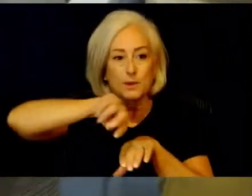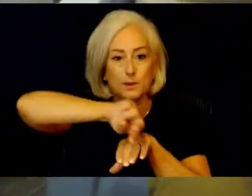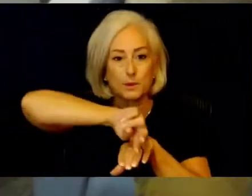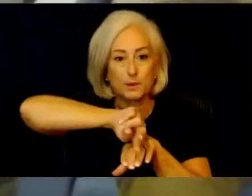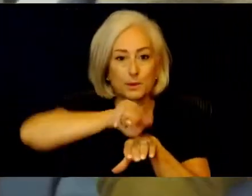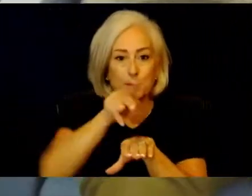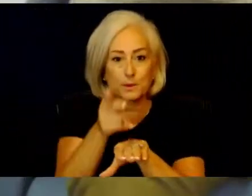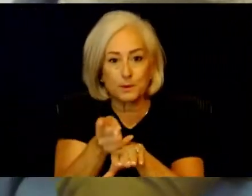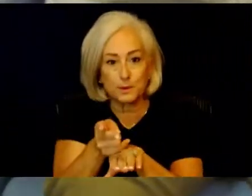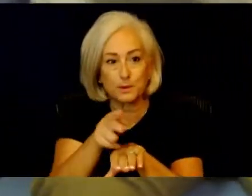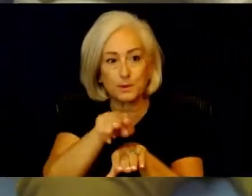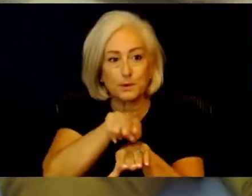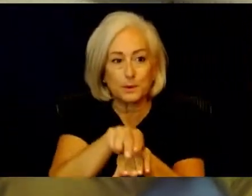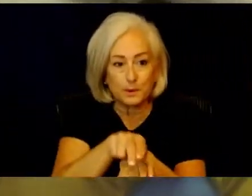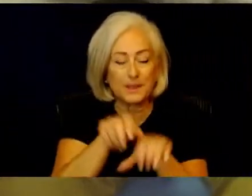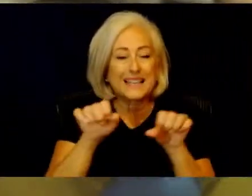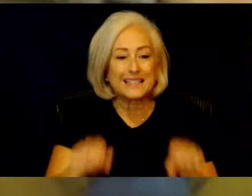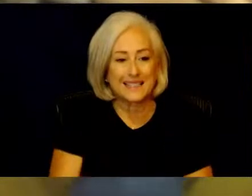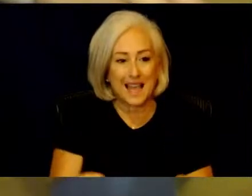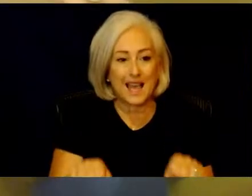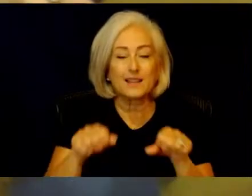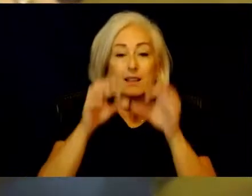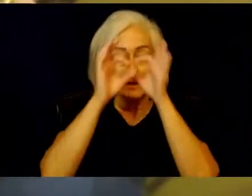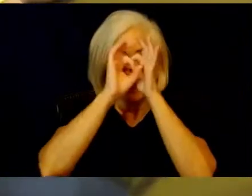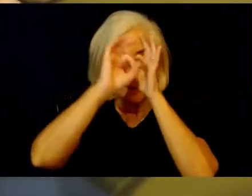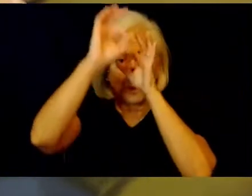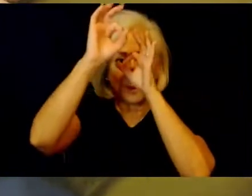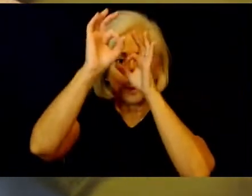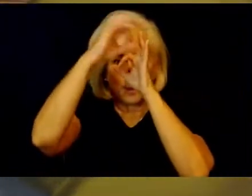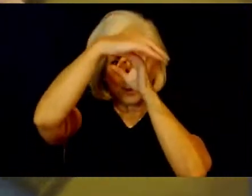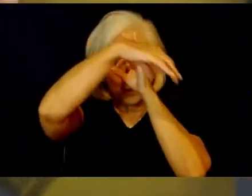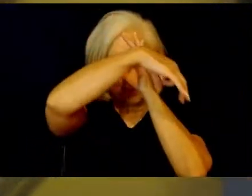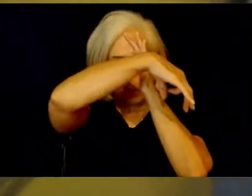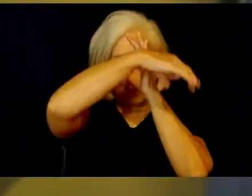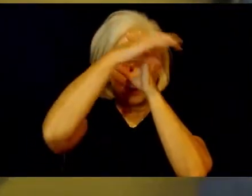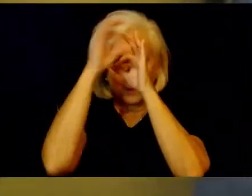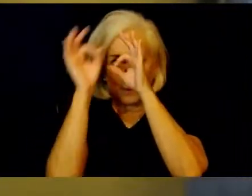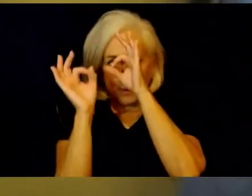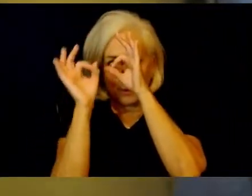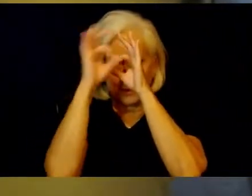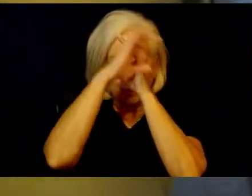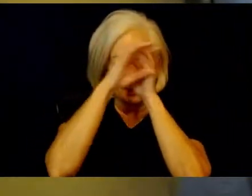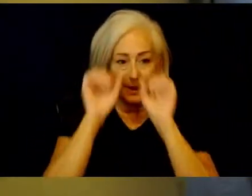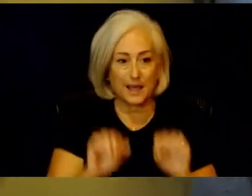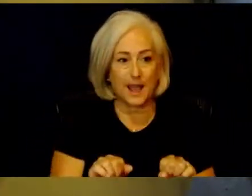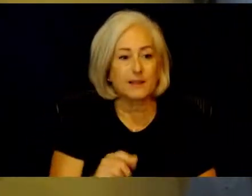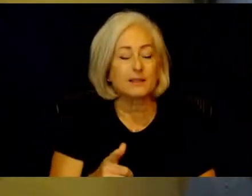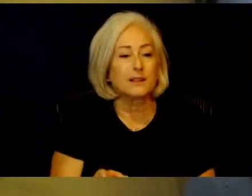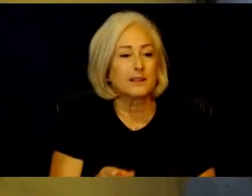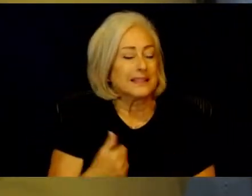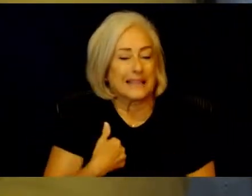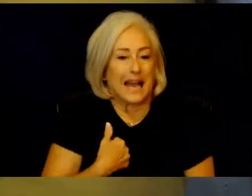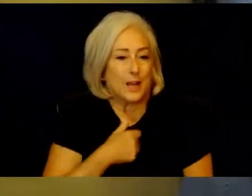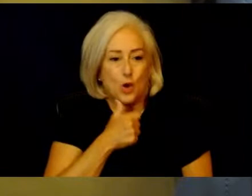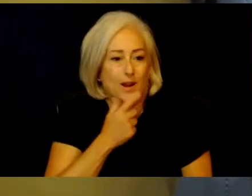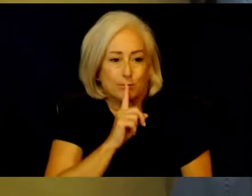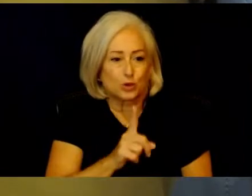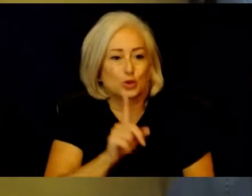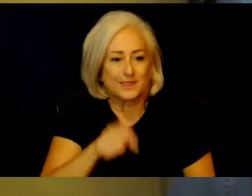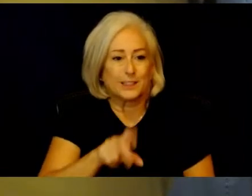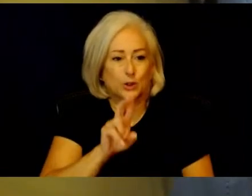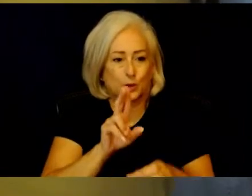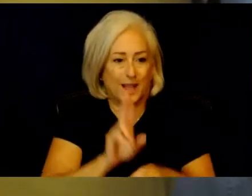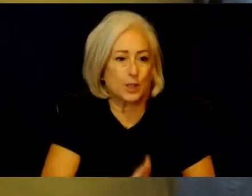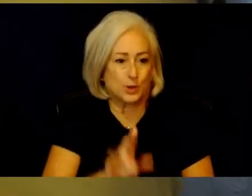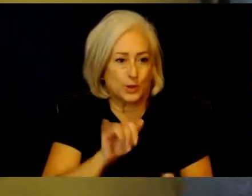can be on the back. Okay, I say it's not that bad, but I also don't wear one, so I know, I'm sure it does take a lot to get used to. You study circadian disorder.